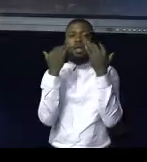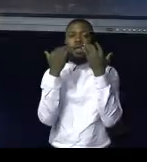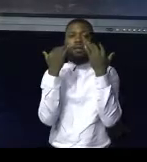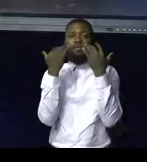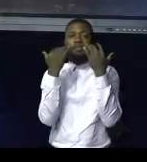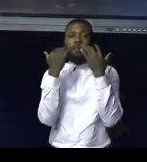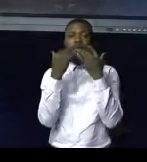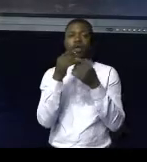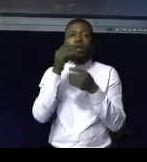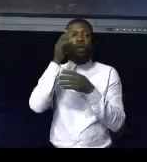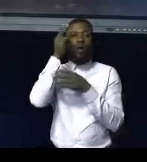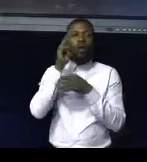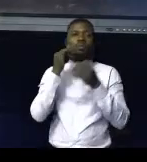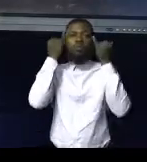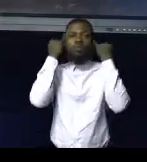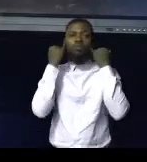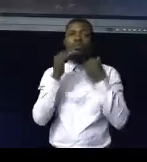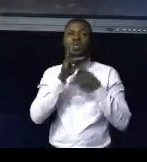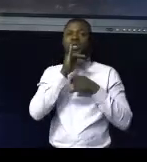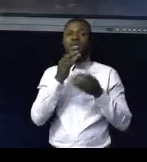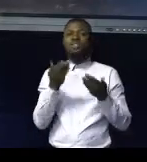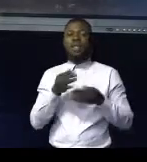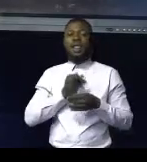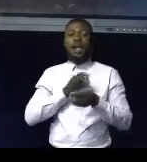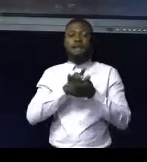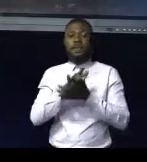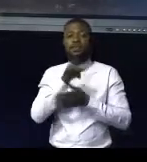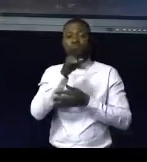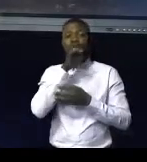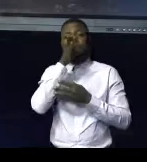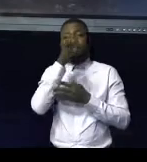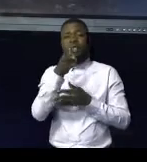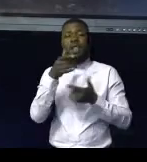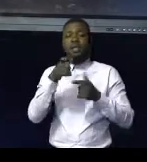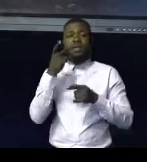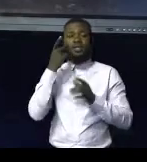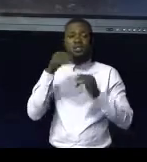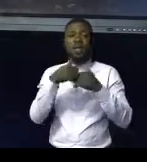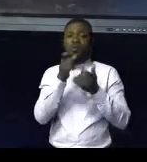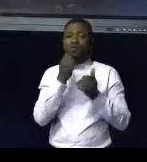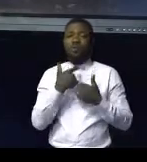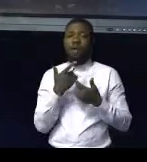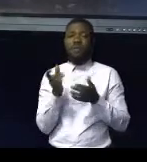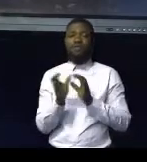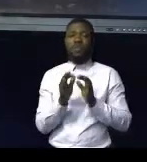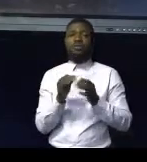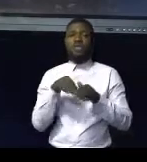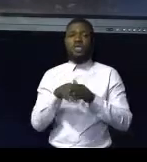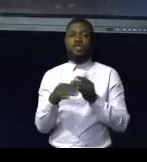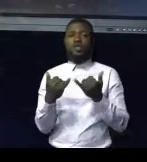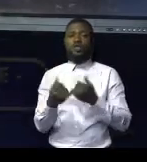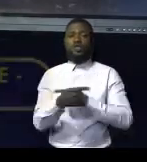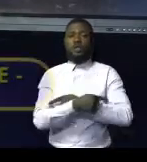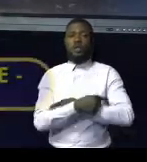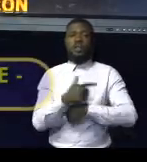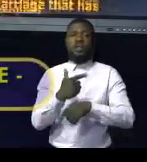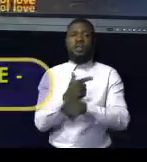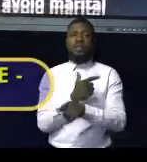Eyes on me. Uncle Popo is here. I believe you are still there. Let's see how you've performed in today's